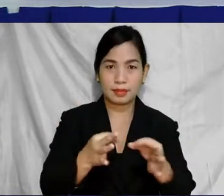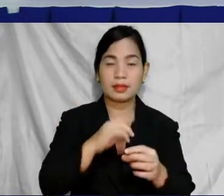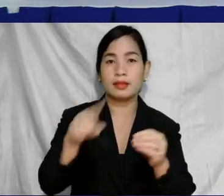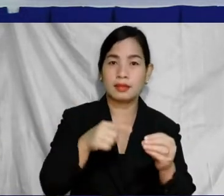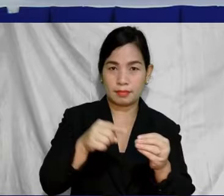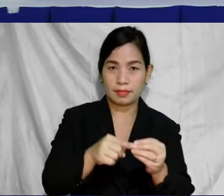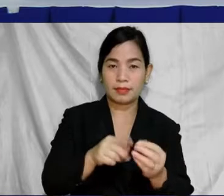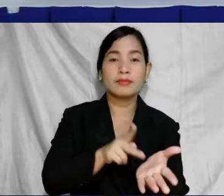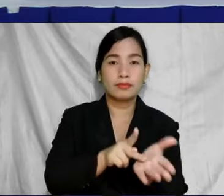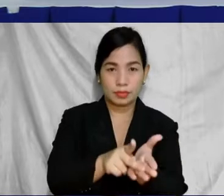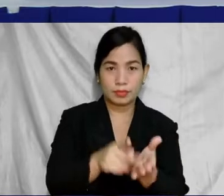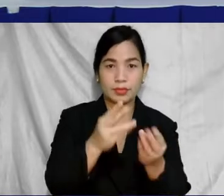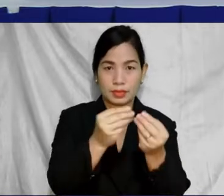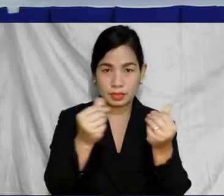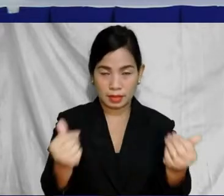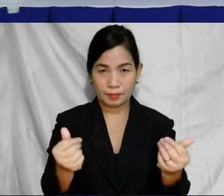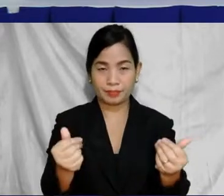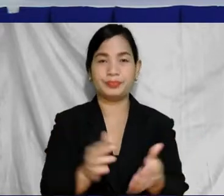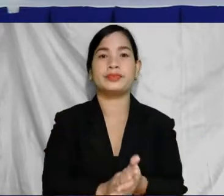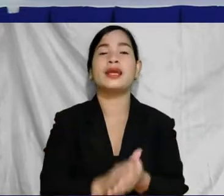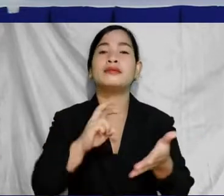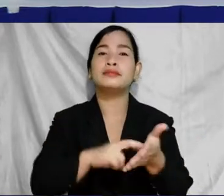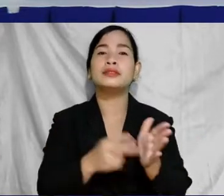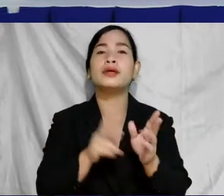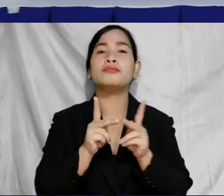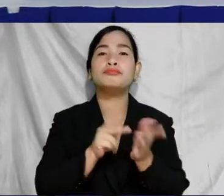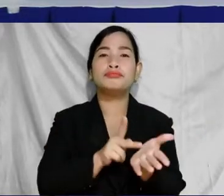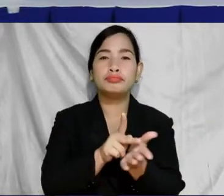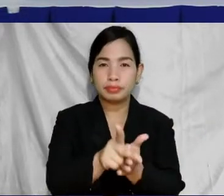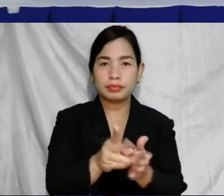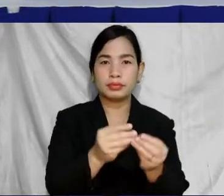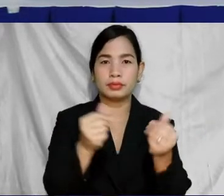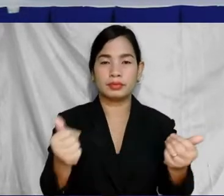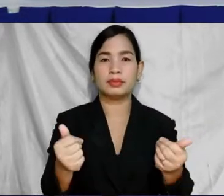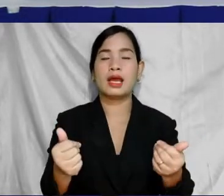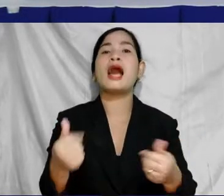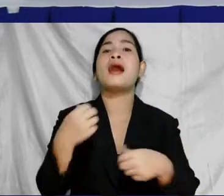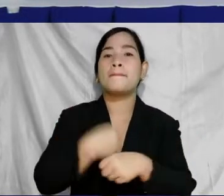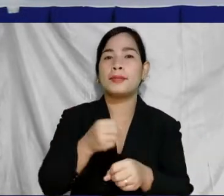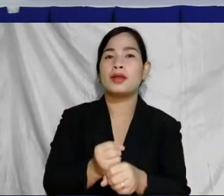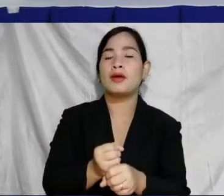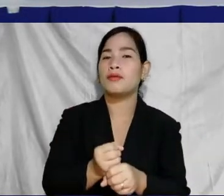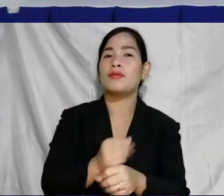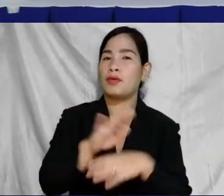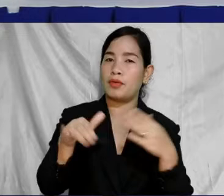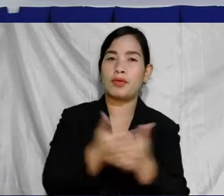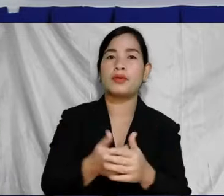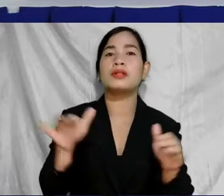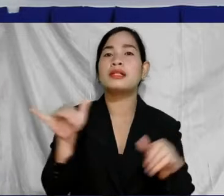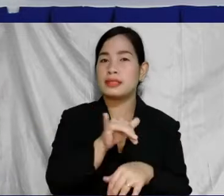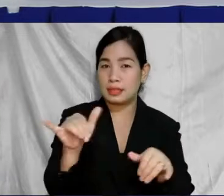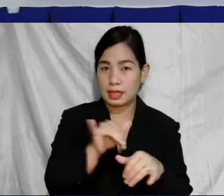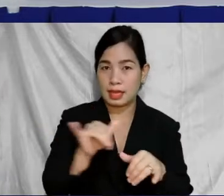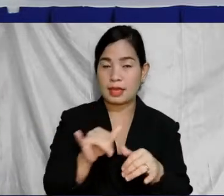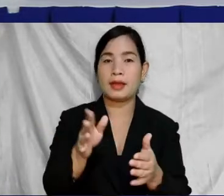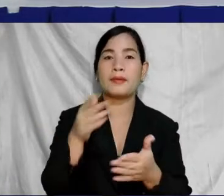we're going to talk about pure substances. Pure substances are substances that are made up of only one kind of